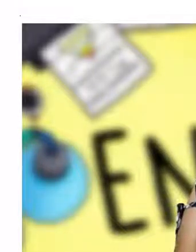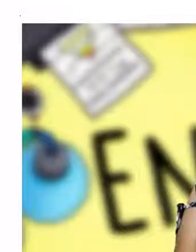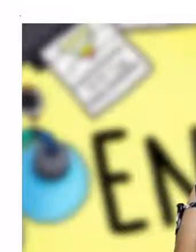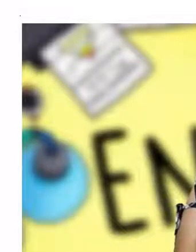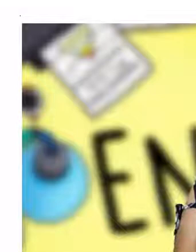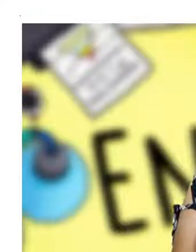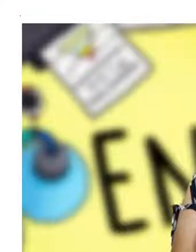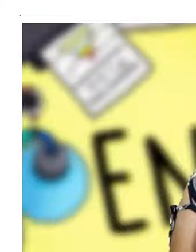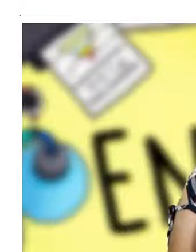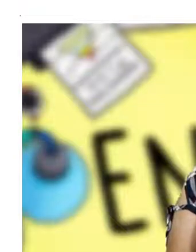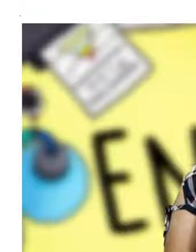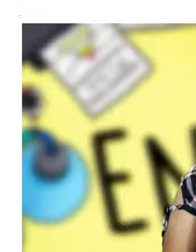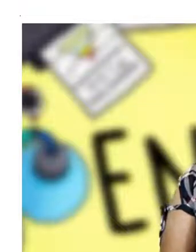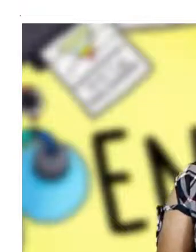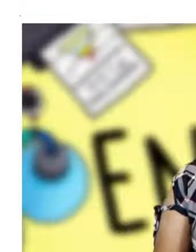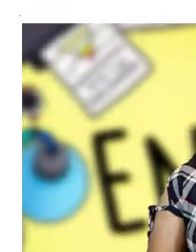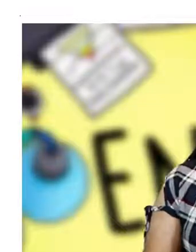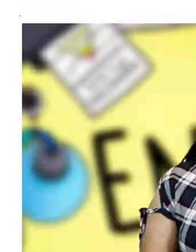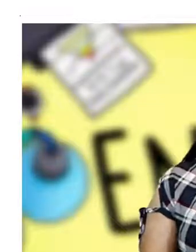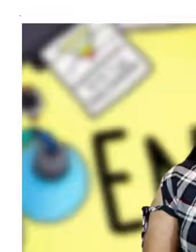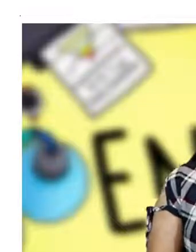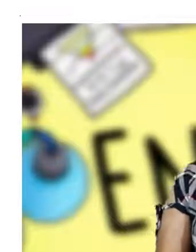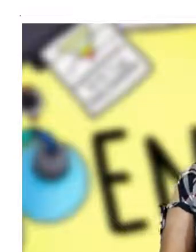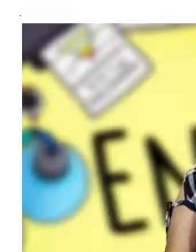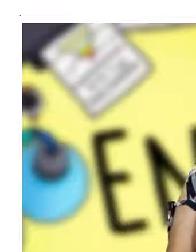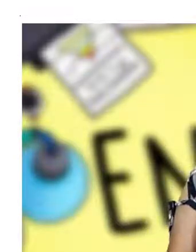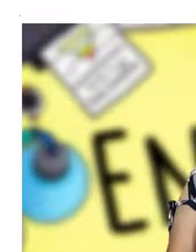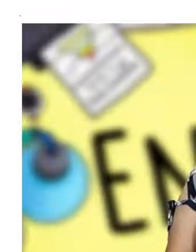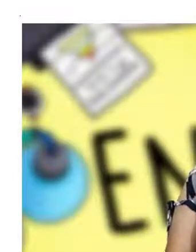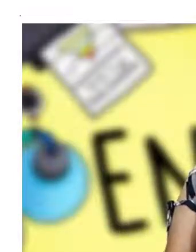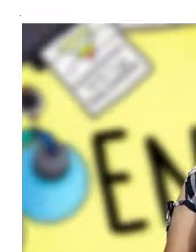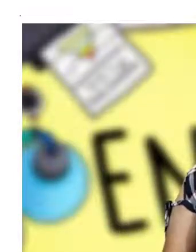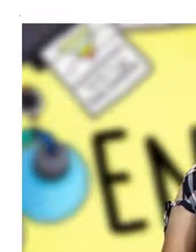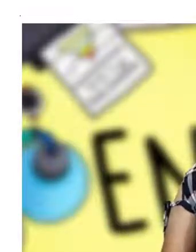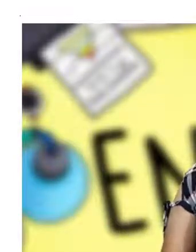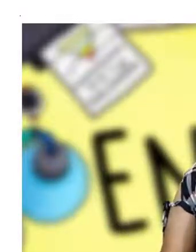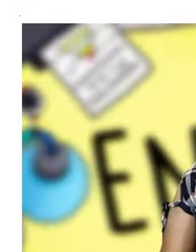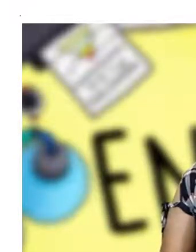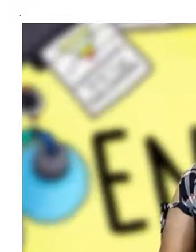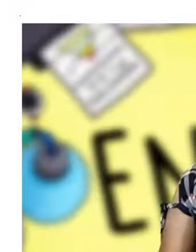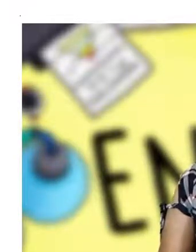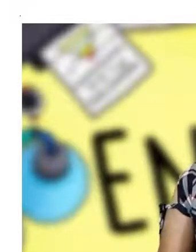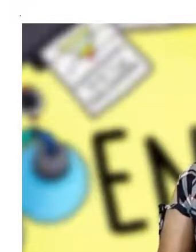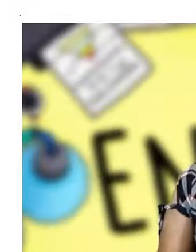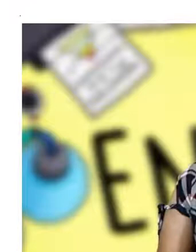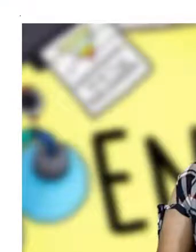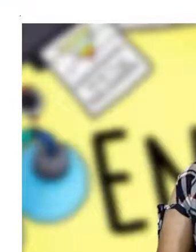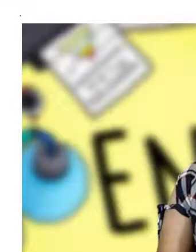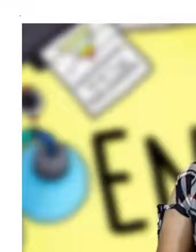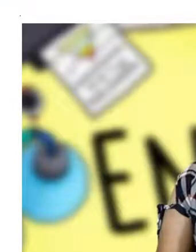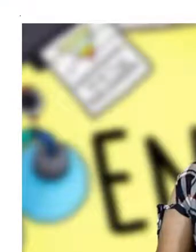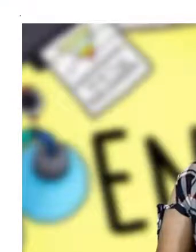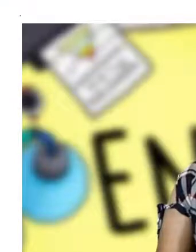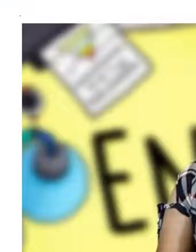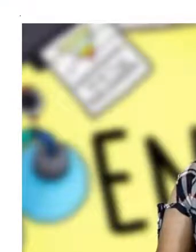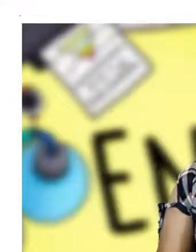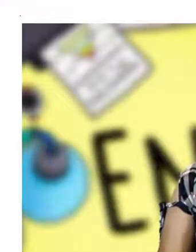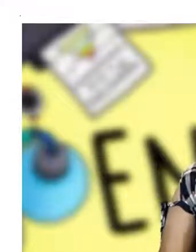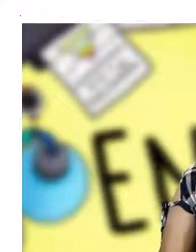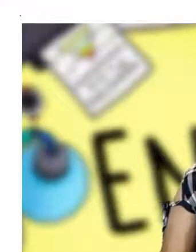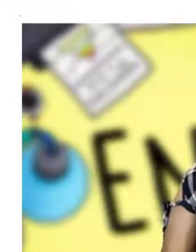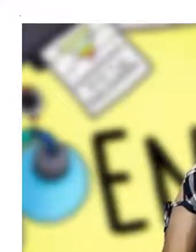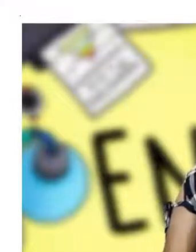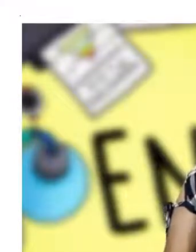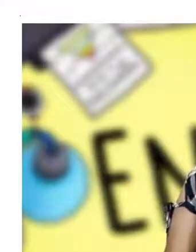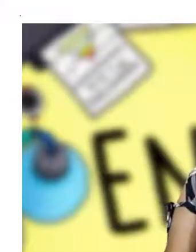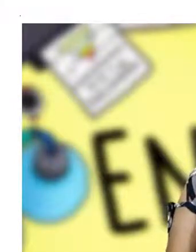Hey, good afternoon, good evening. How are you? As Katherine told you, I'm going to be here in the chat,